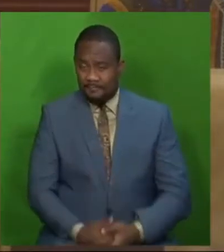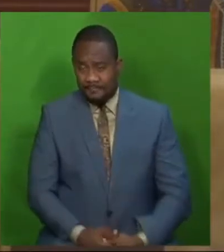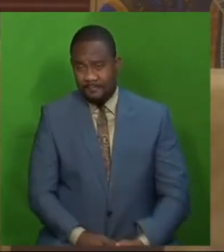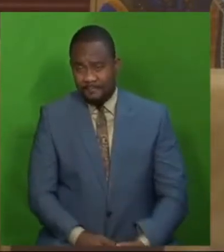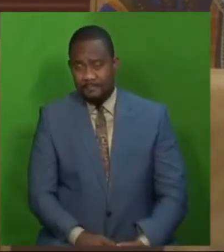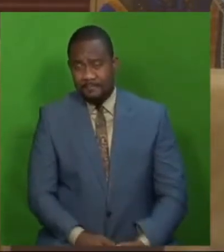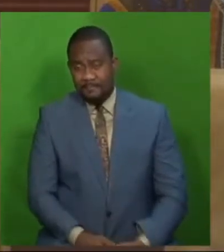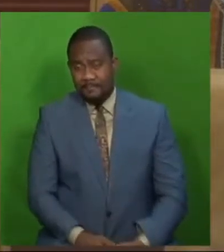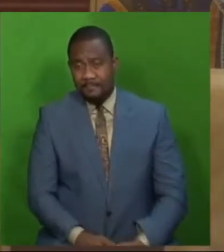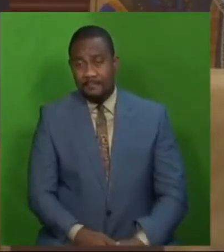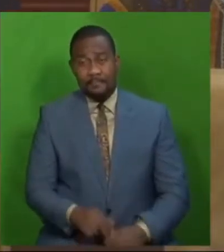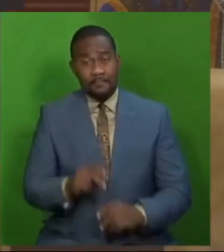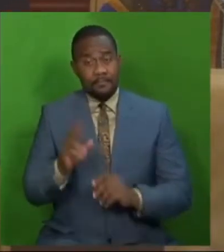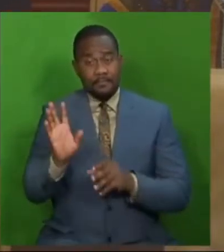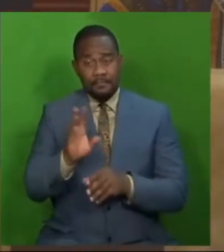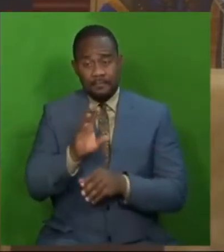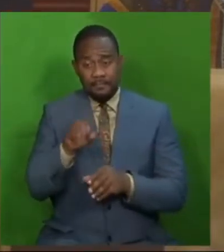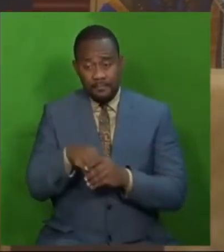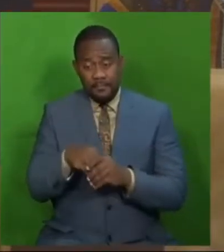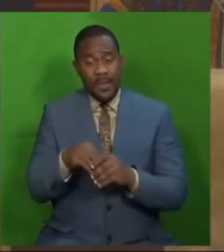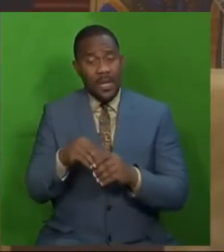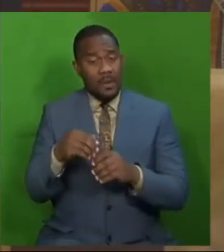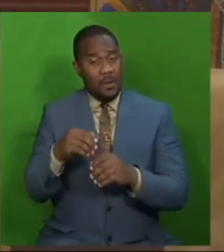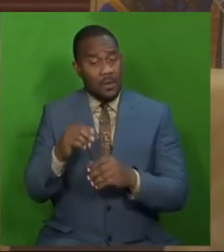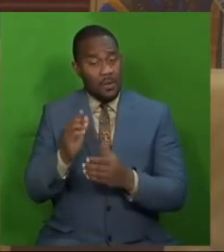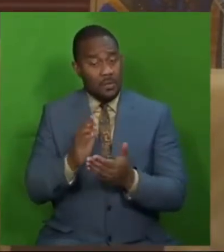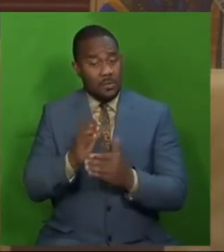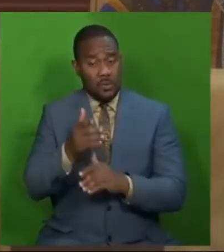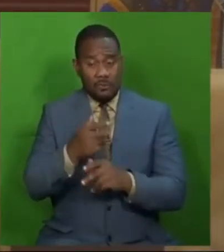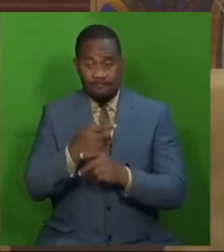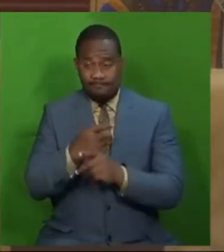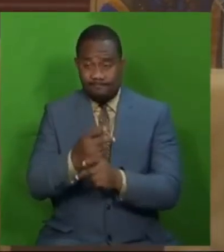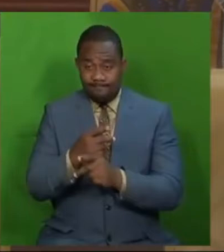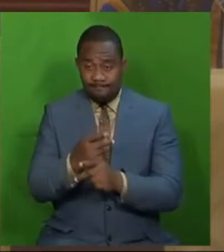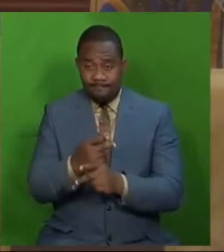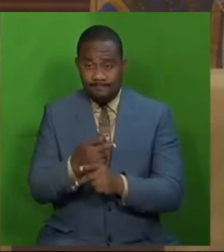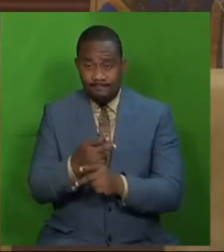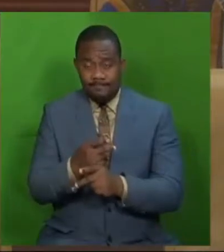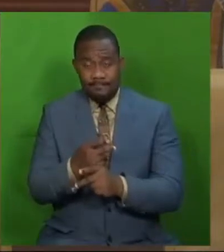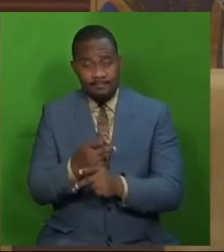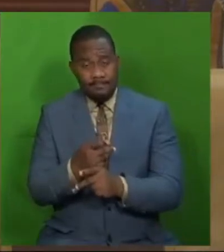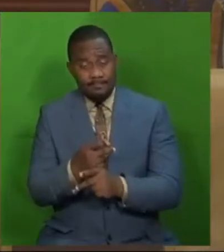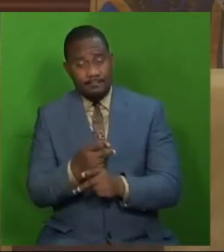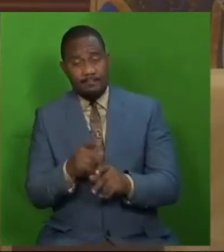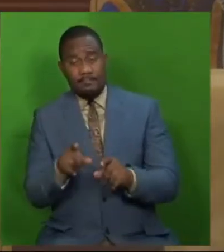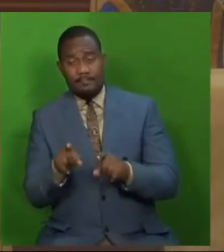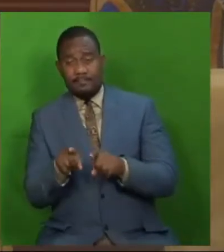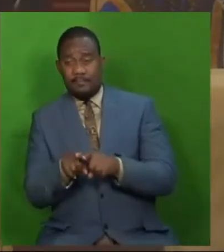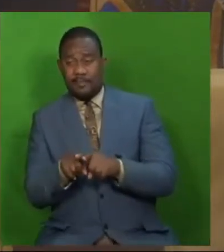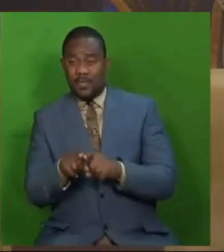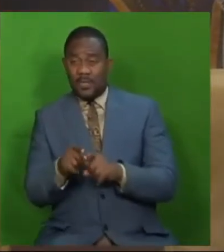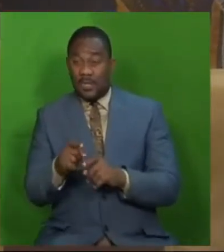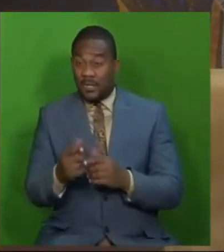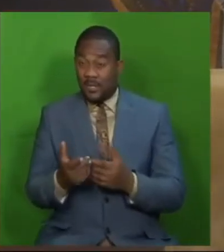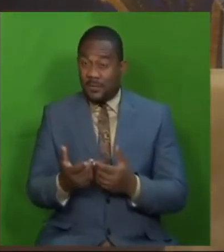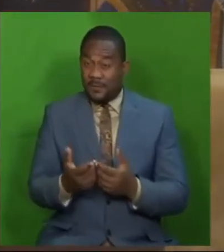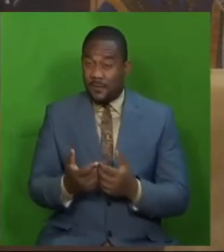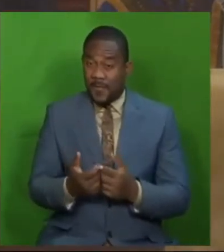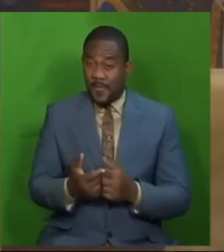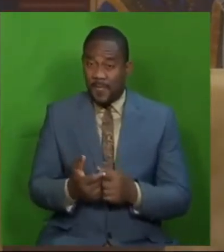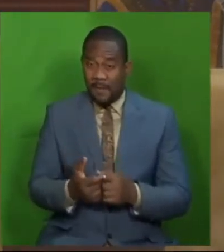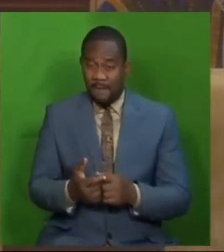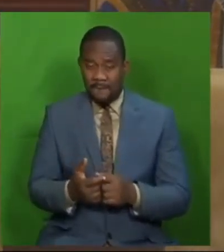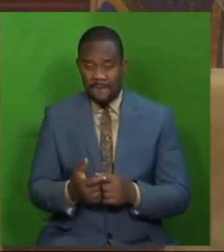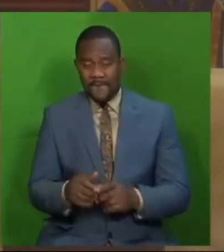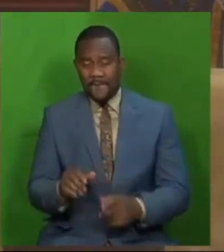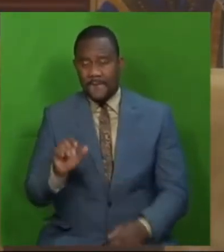cocoa production in this country. Mr. Speaker, we can also not forget the collateralization of